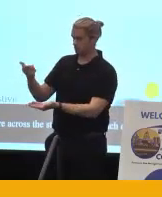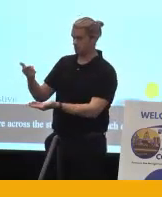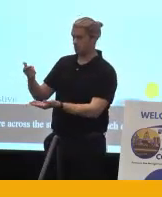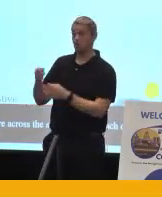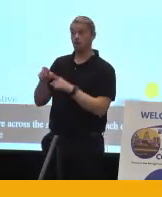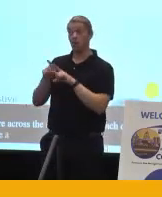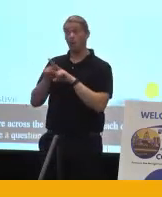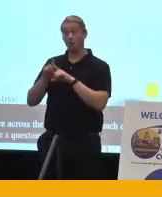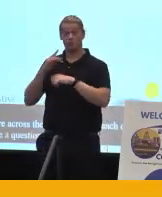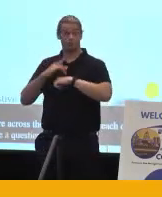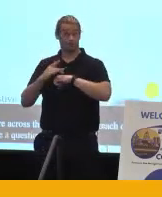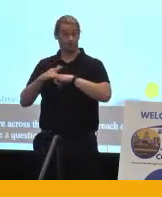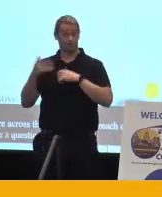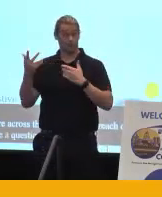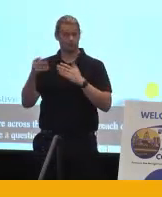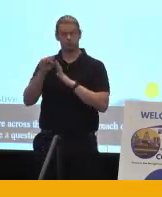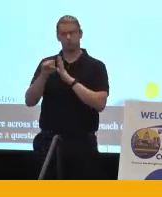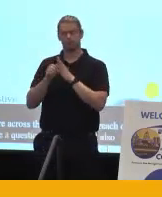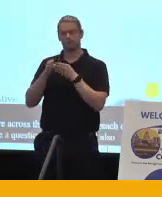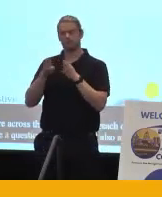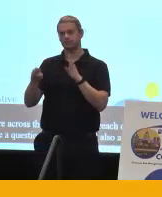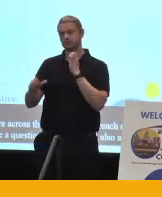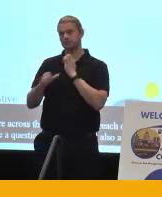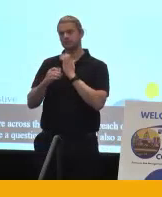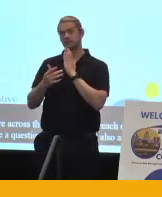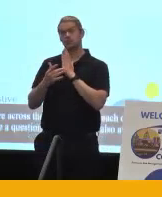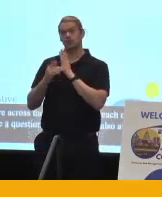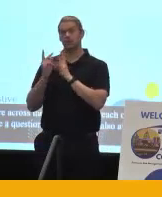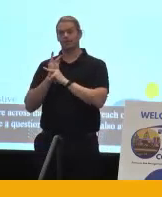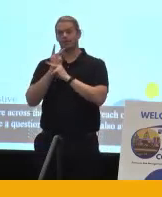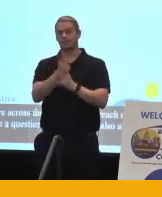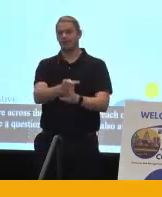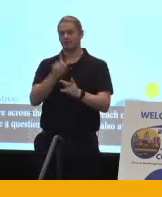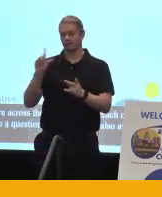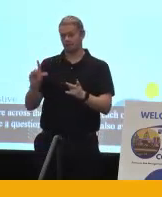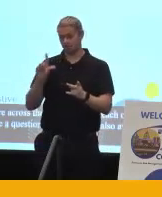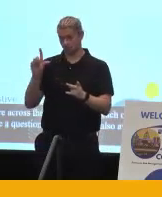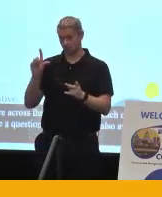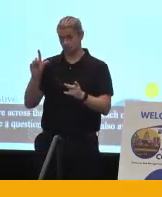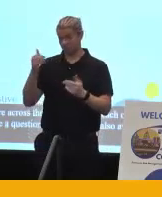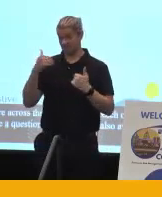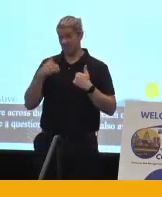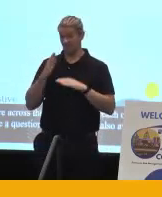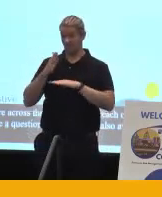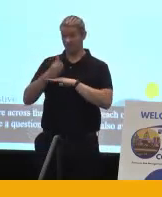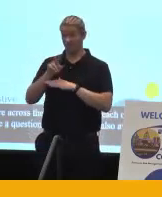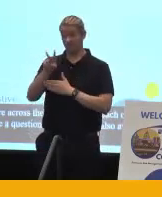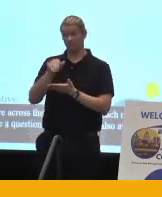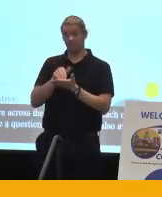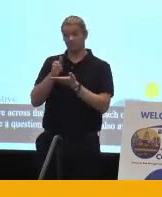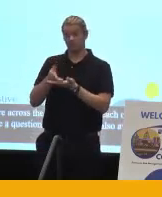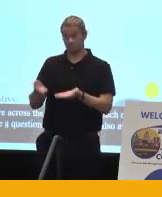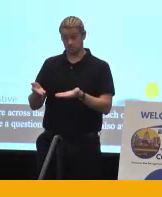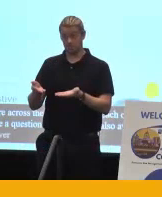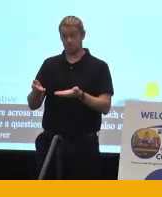what's called the statewide assistive technology lending library. It houses over 2,000 pieces of equipment,